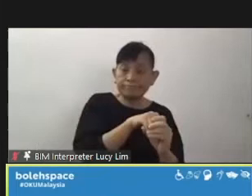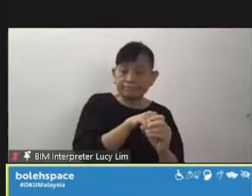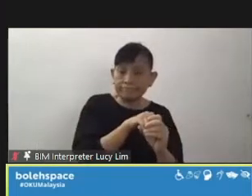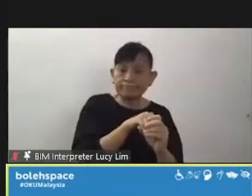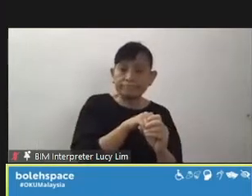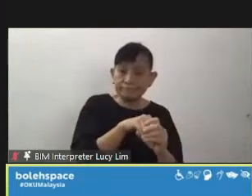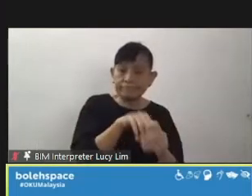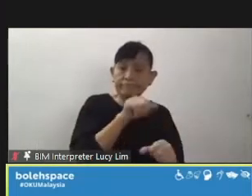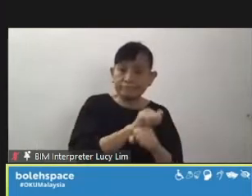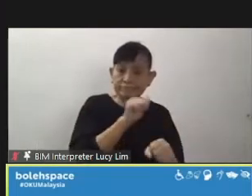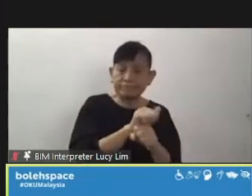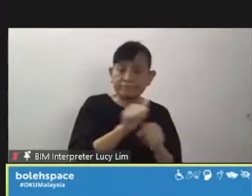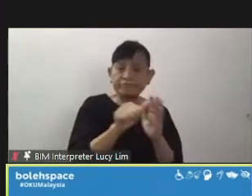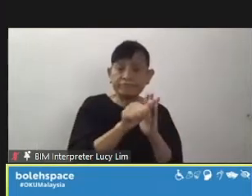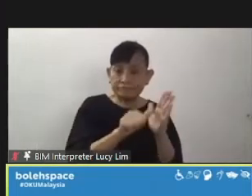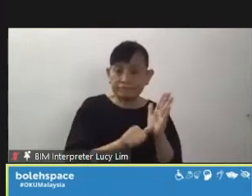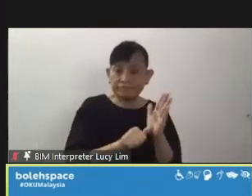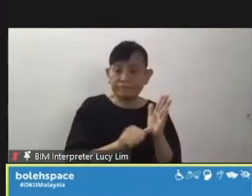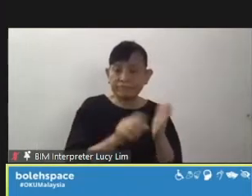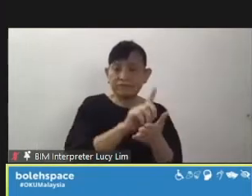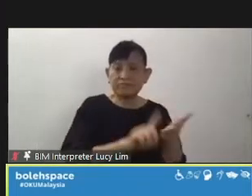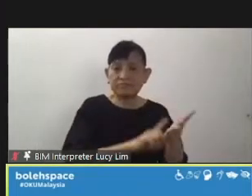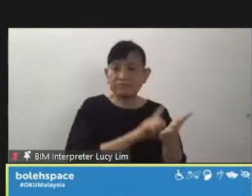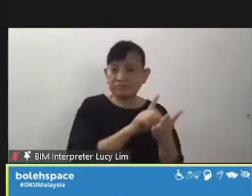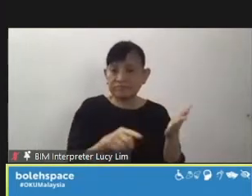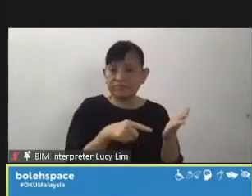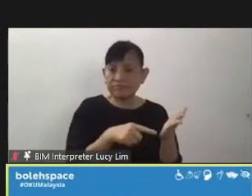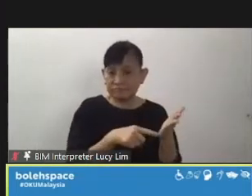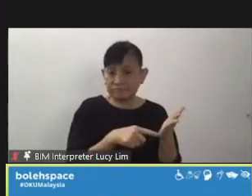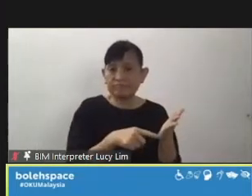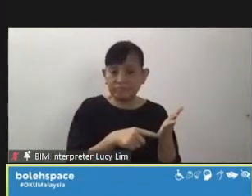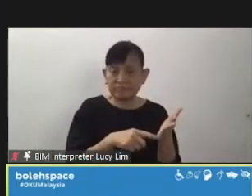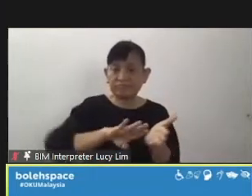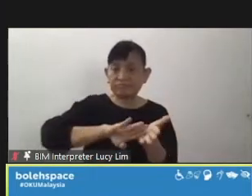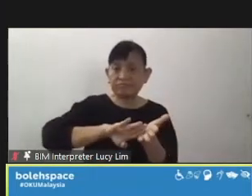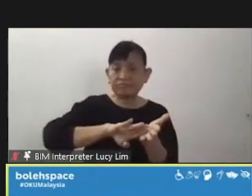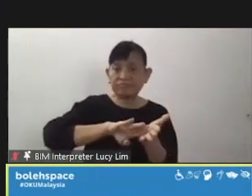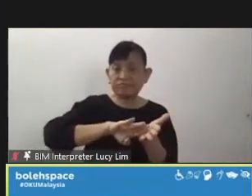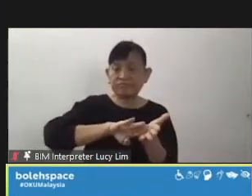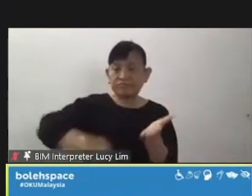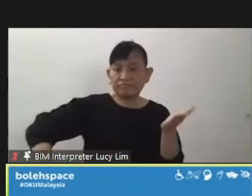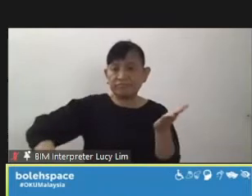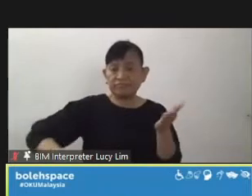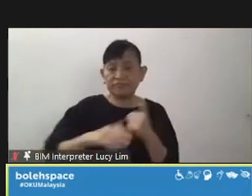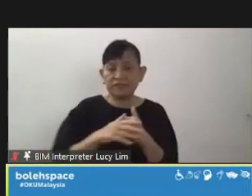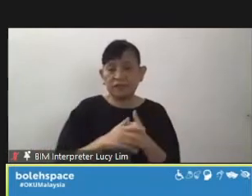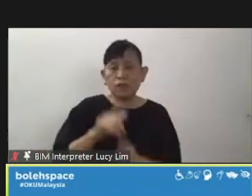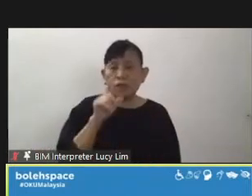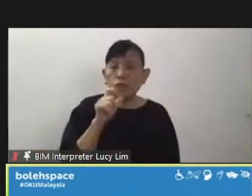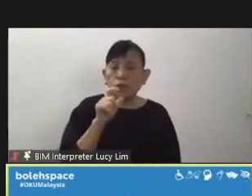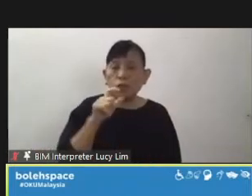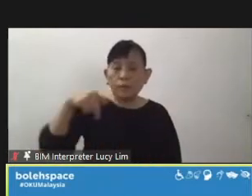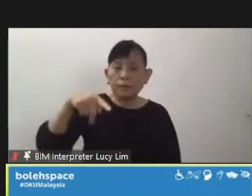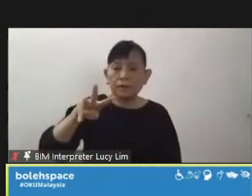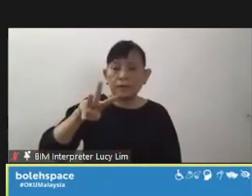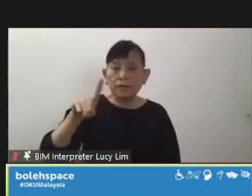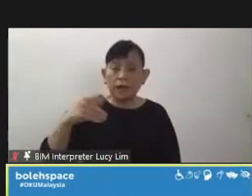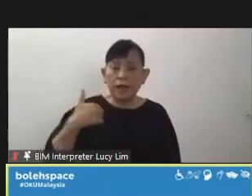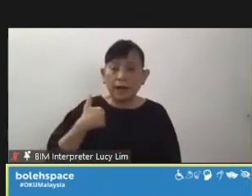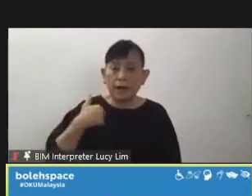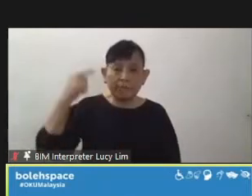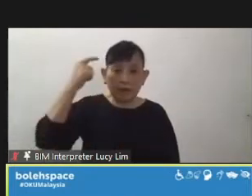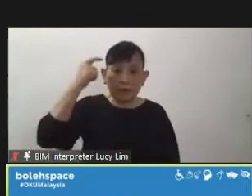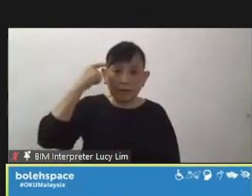discrimination? Yeah, it is excluded. And for the PWDs with mental disorder, or I can say